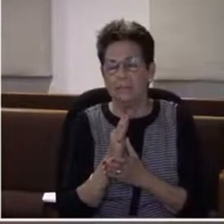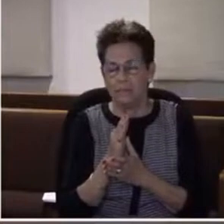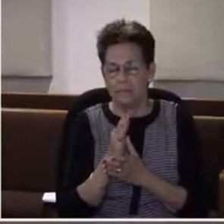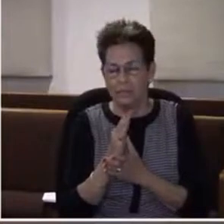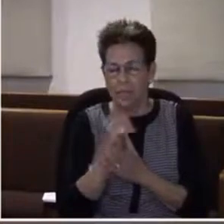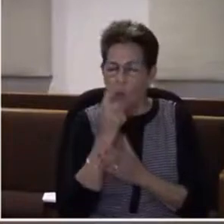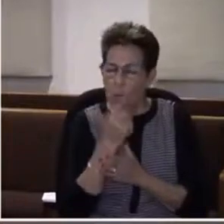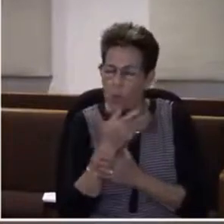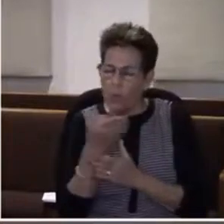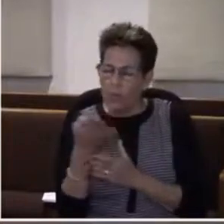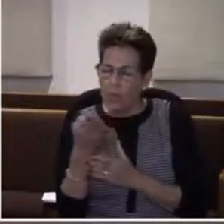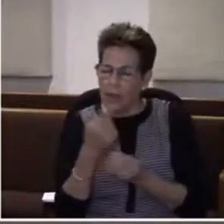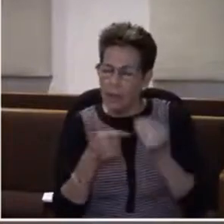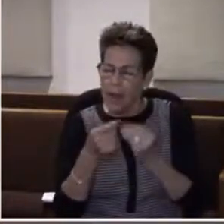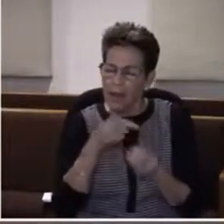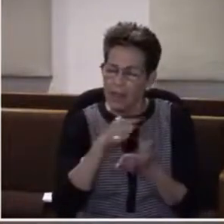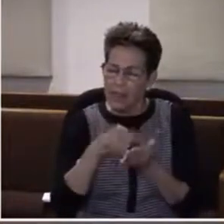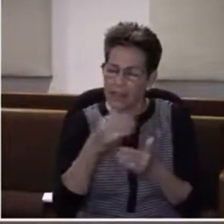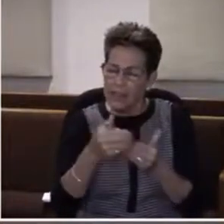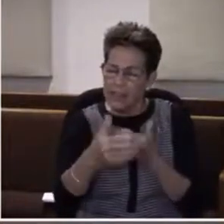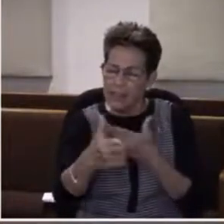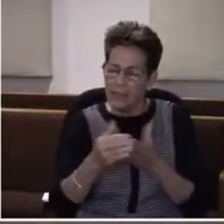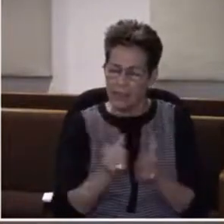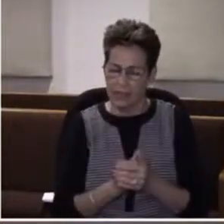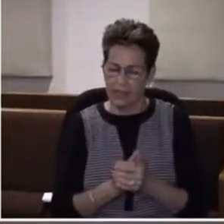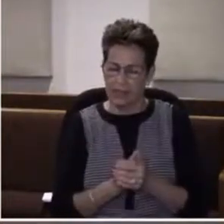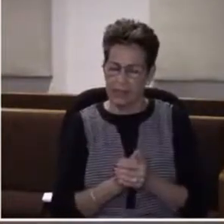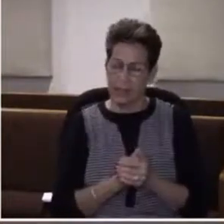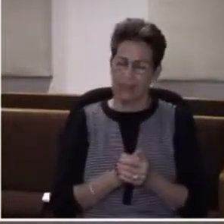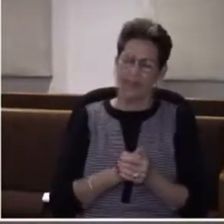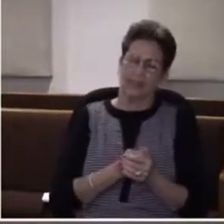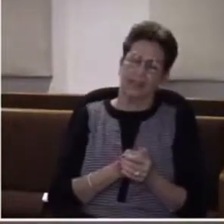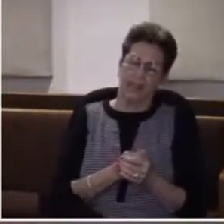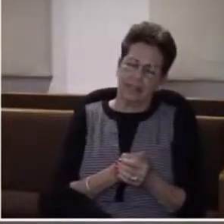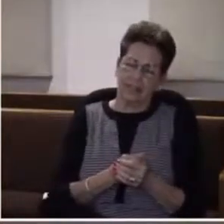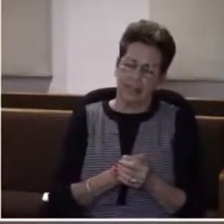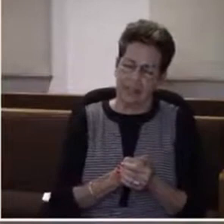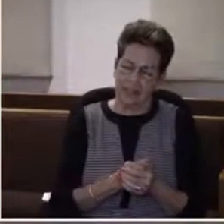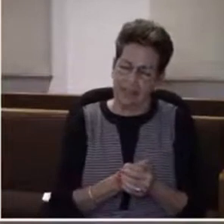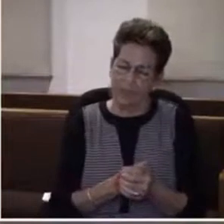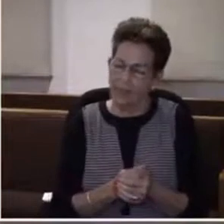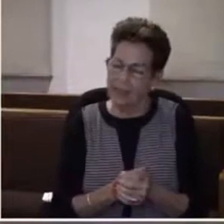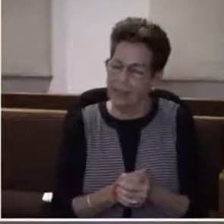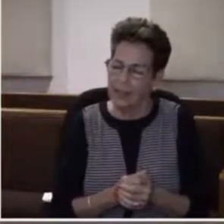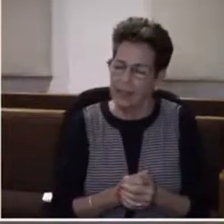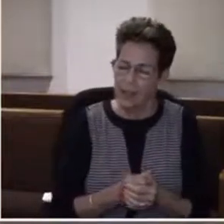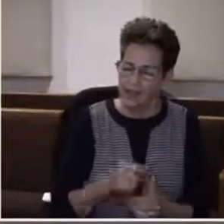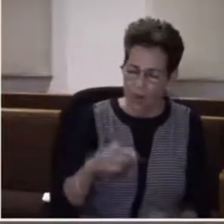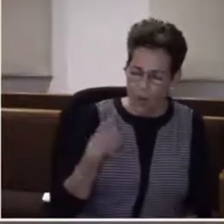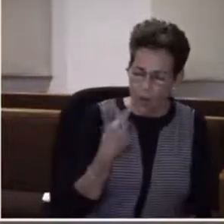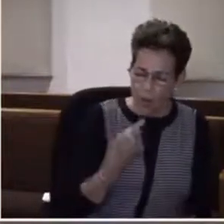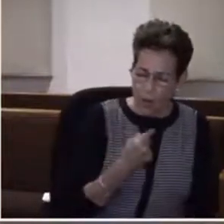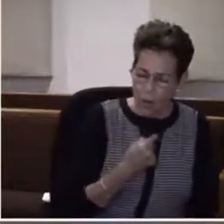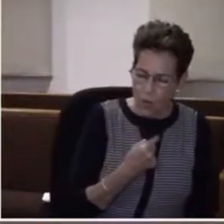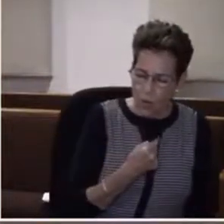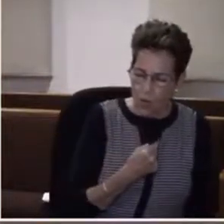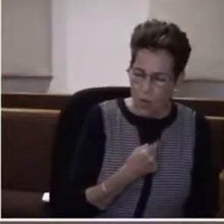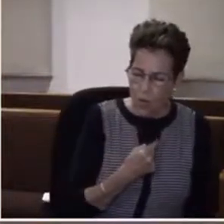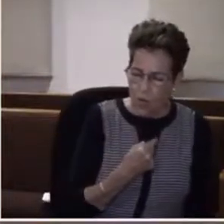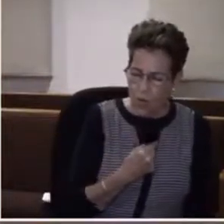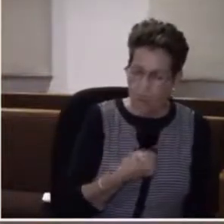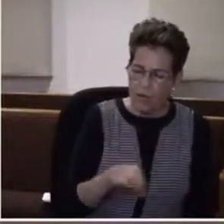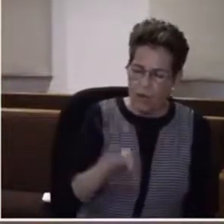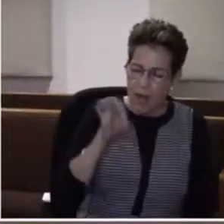one thing about this series is it takes us right to where the rubber meets the road, where the truth